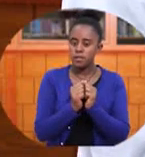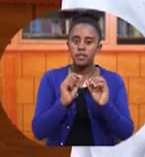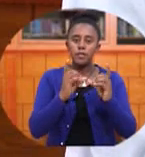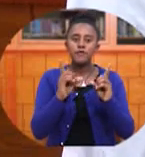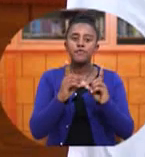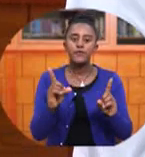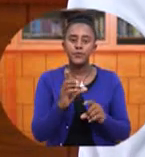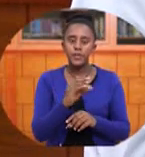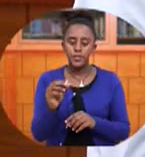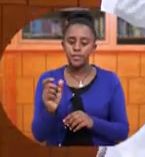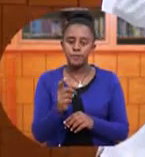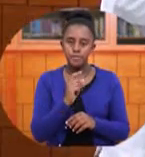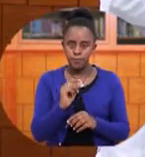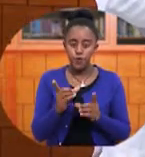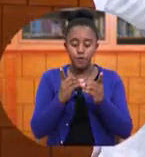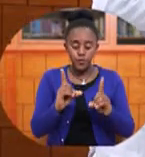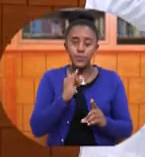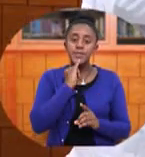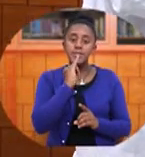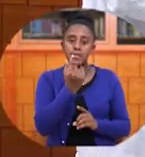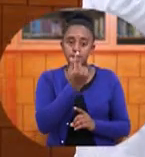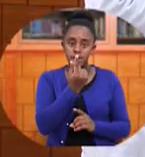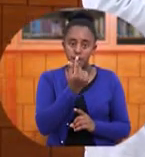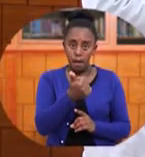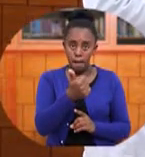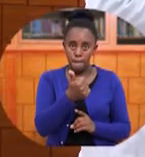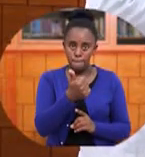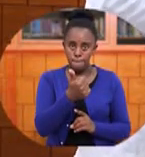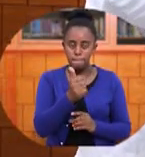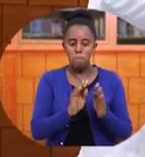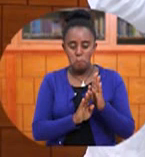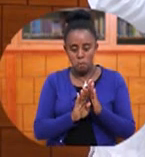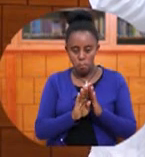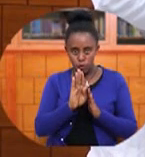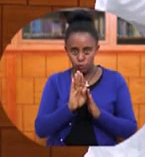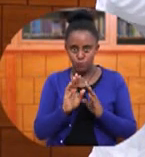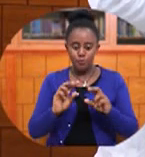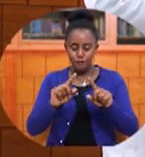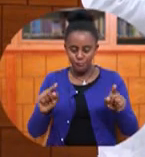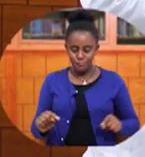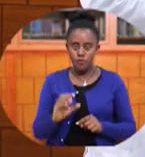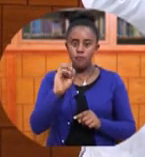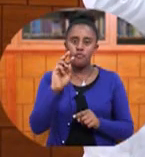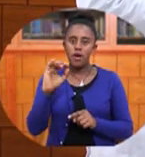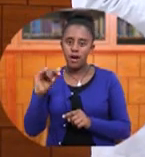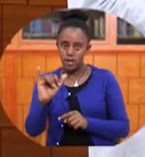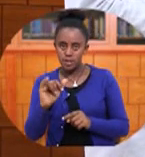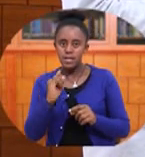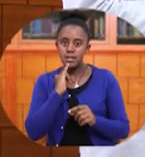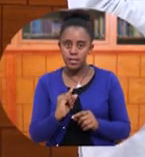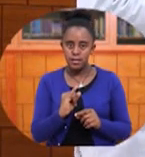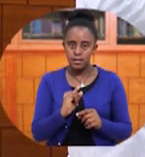and fruit. Fruit is a matured ovary because my ovary